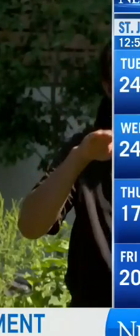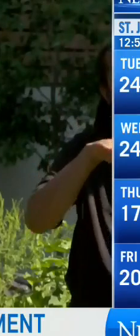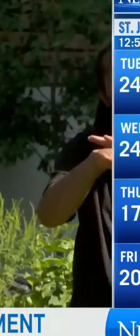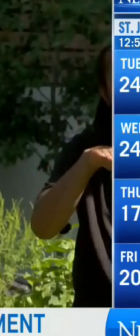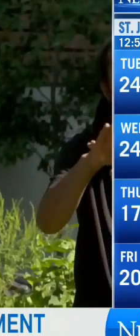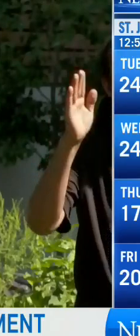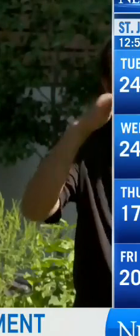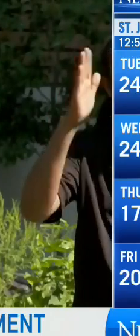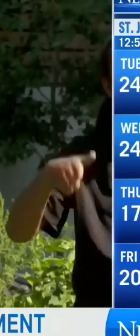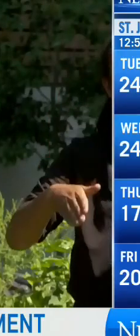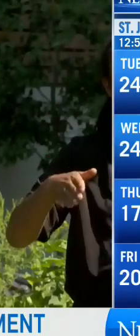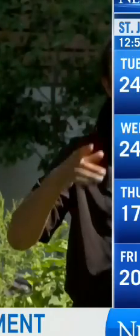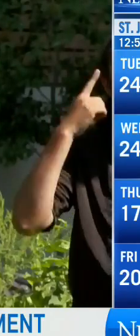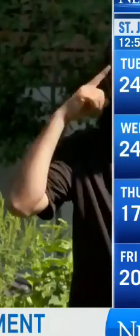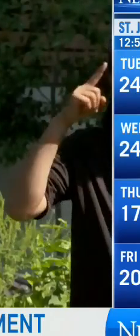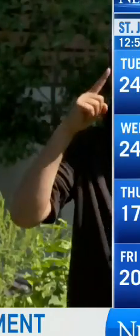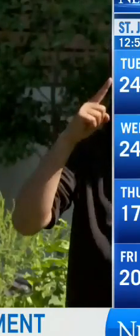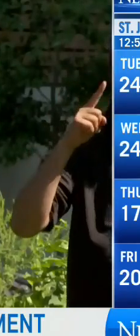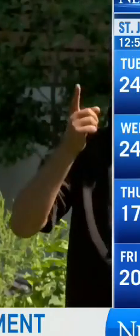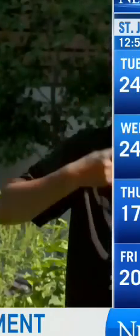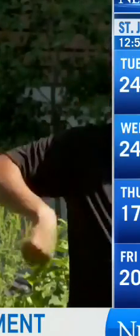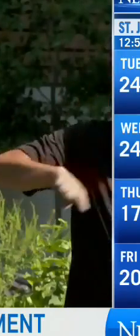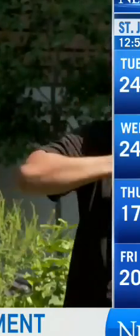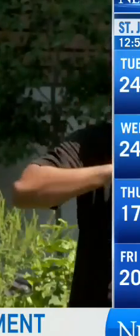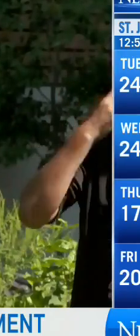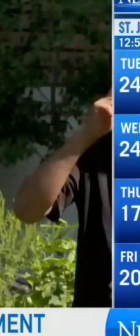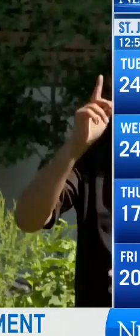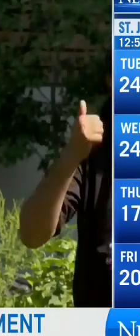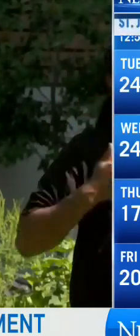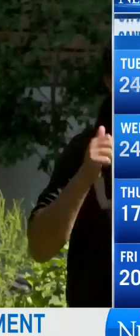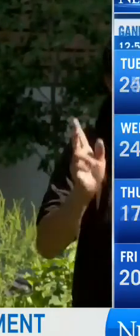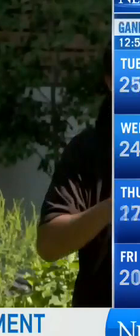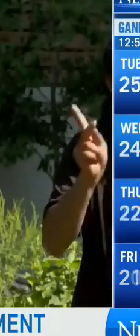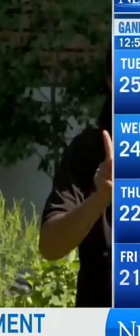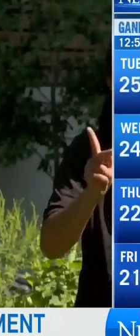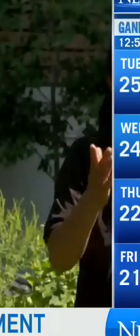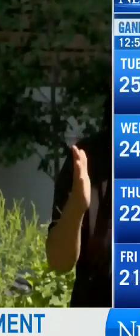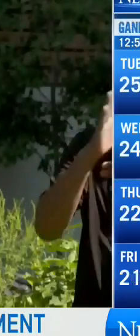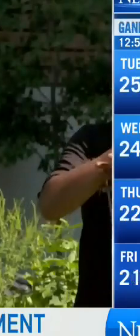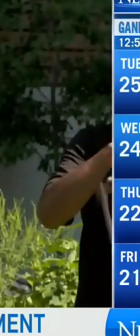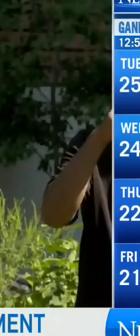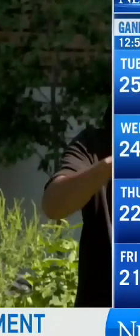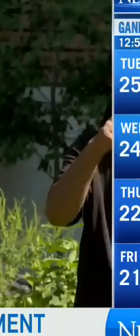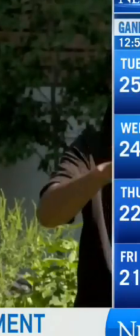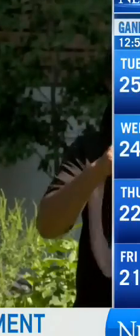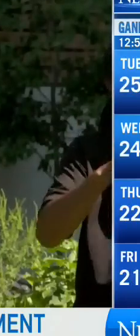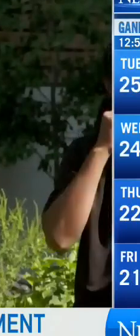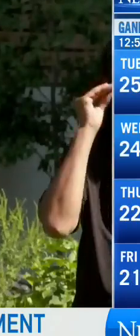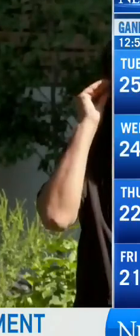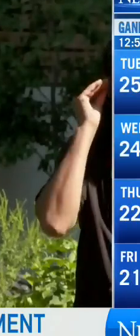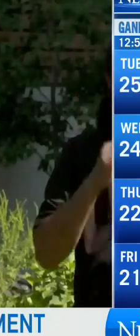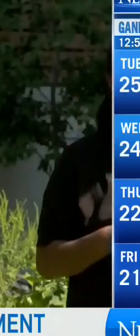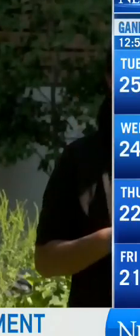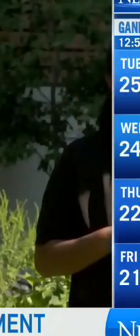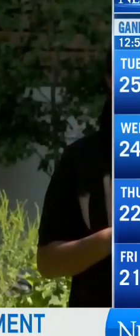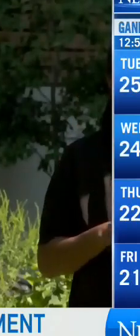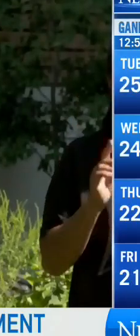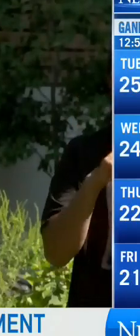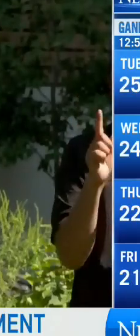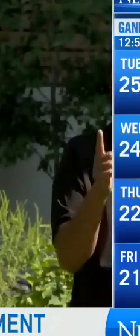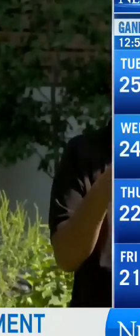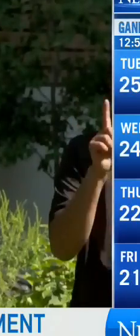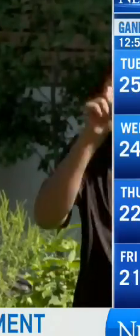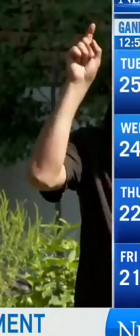for ourselves and for the people of Canada. First and foremost, we need to recognize that the problem exists,